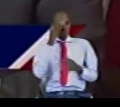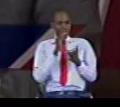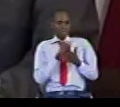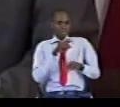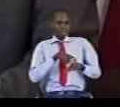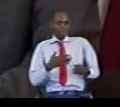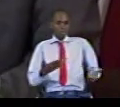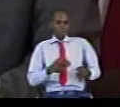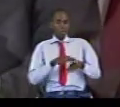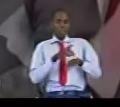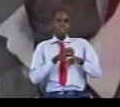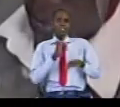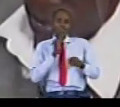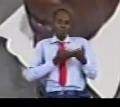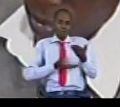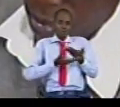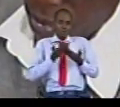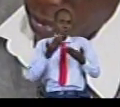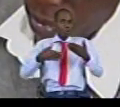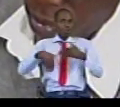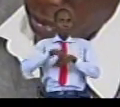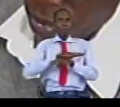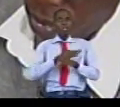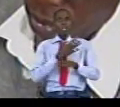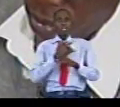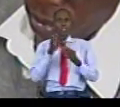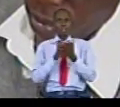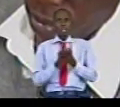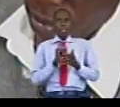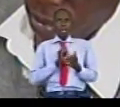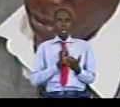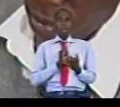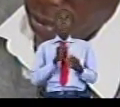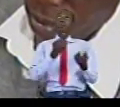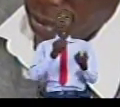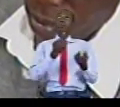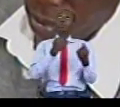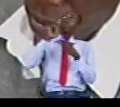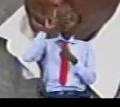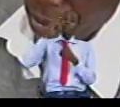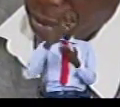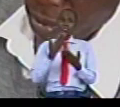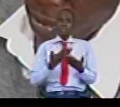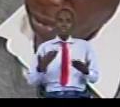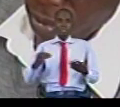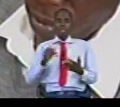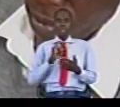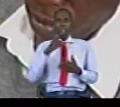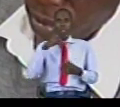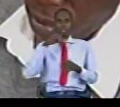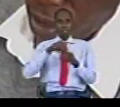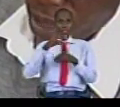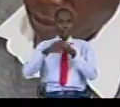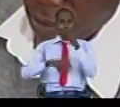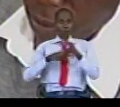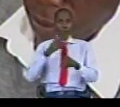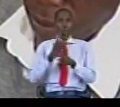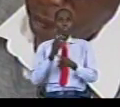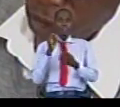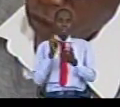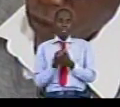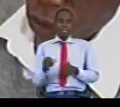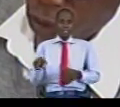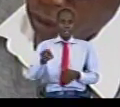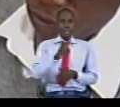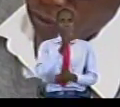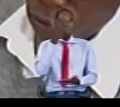I come to thee, and these things I speak in the world, that they might have